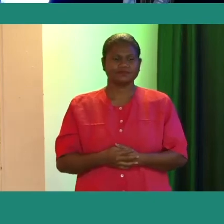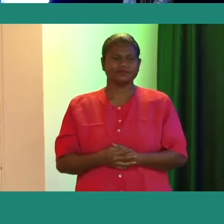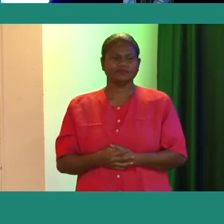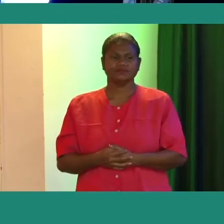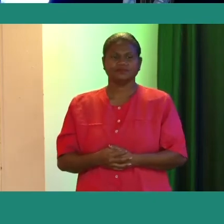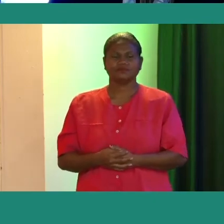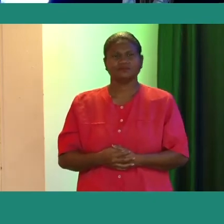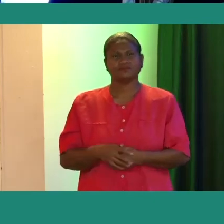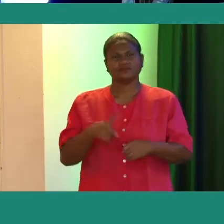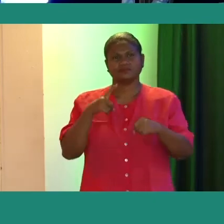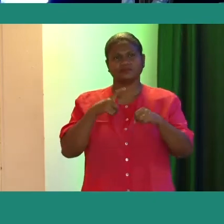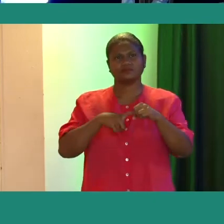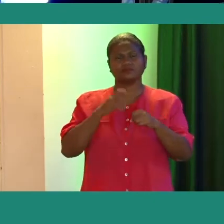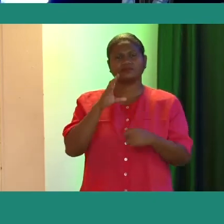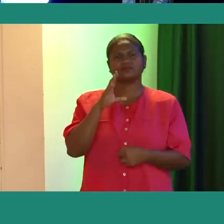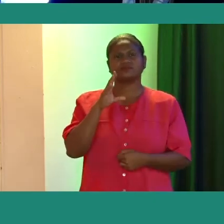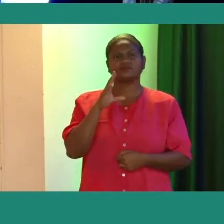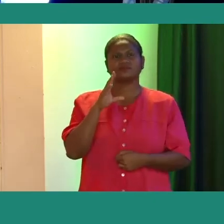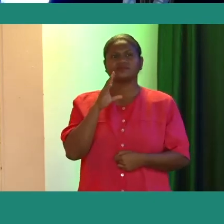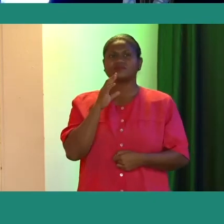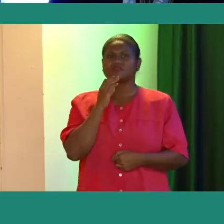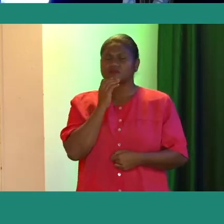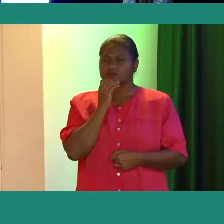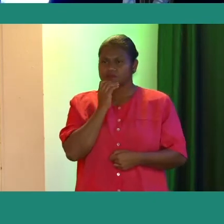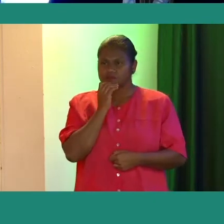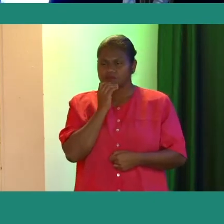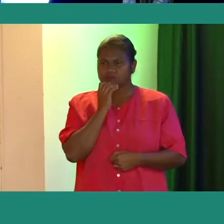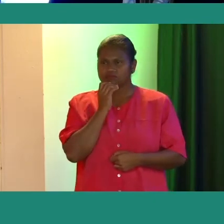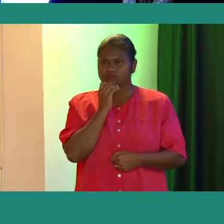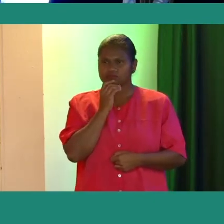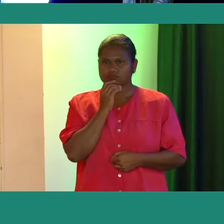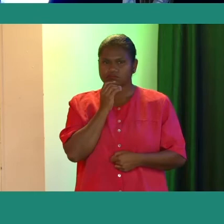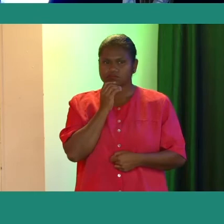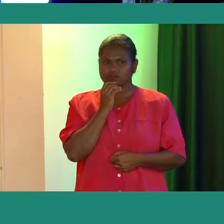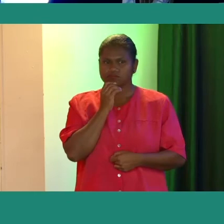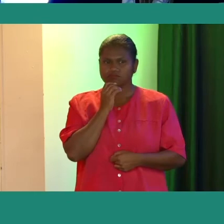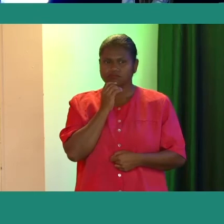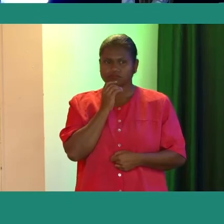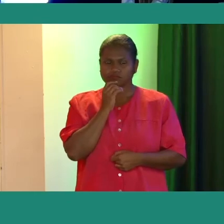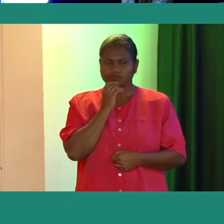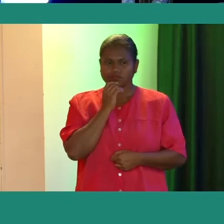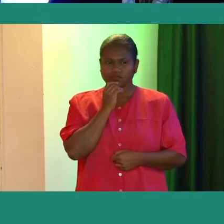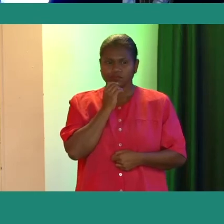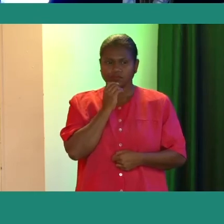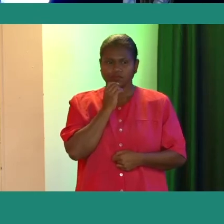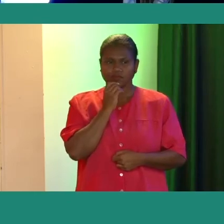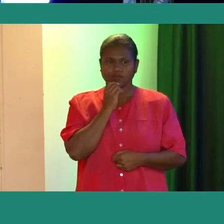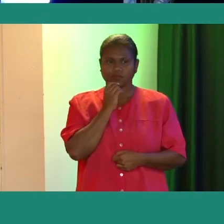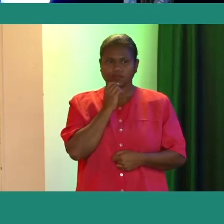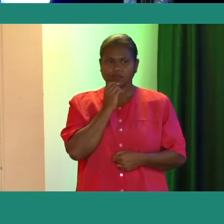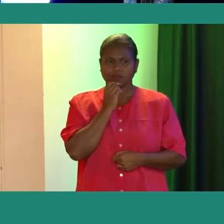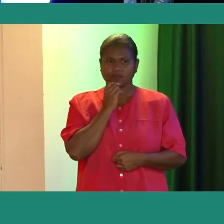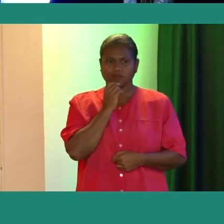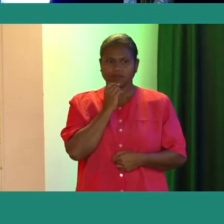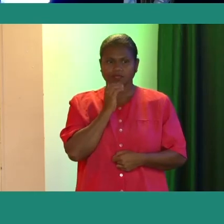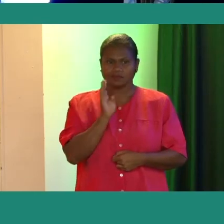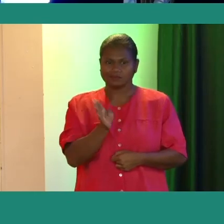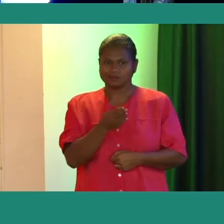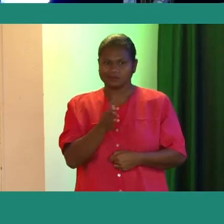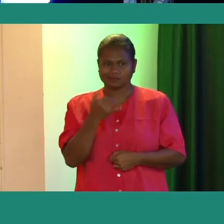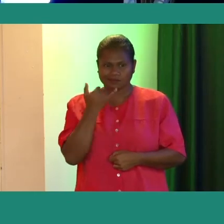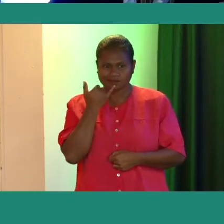is from, I'm monitoring questions also on my phone, so that's why you can see me looking down into my phone.